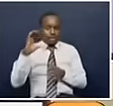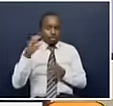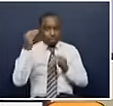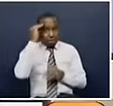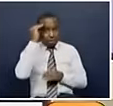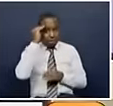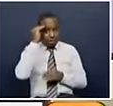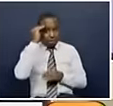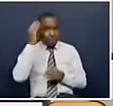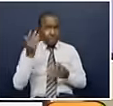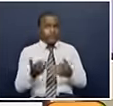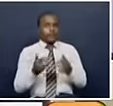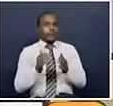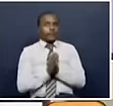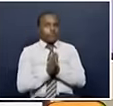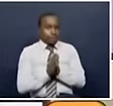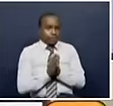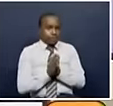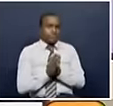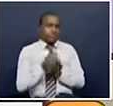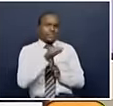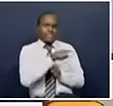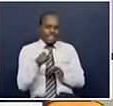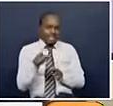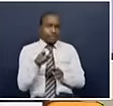education with the Microsofts and the likes. You know,